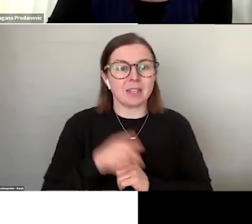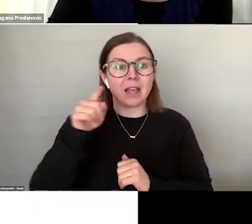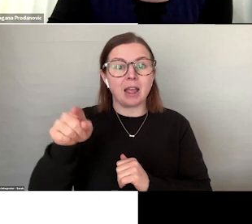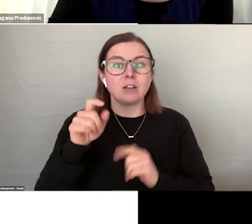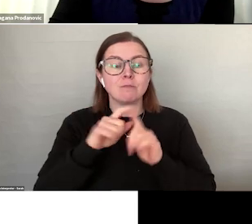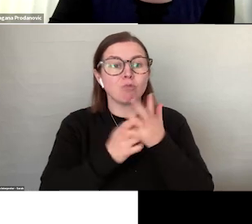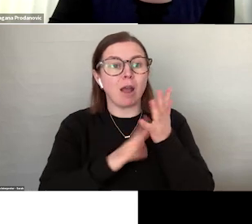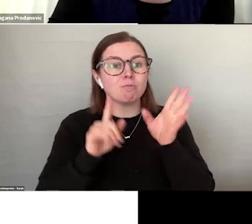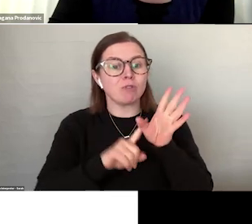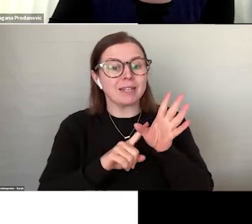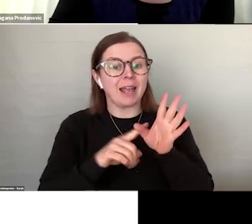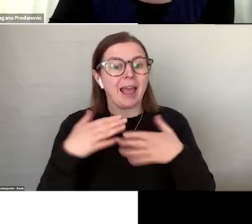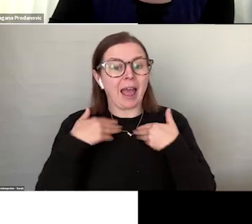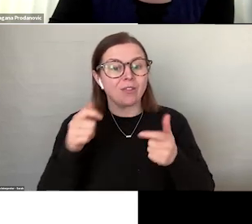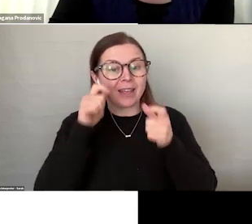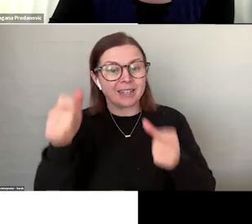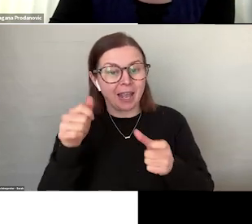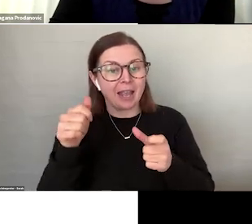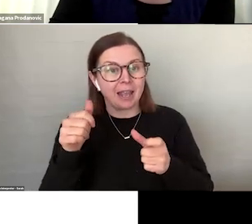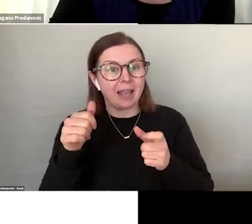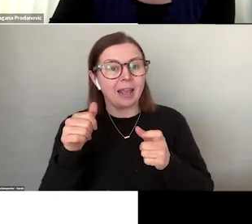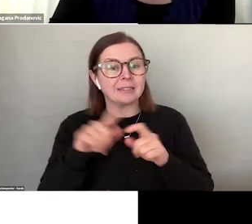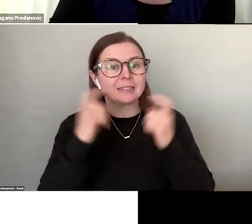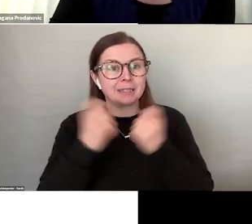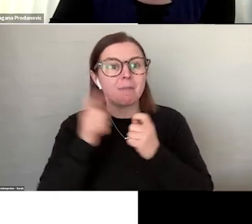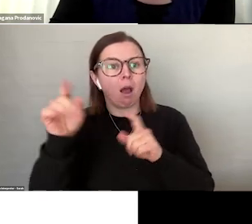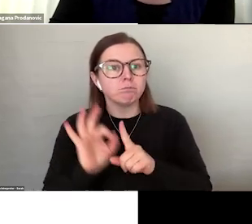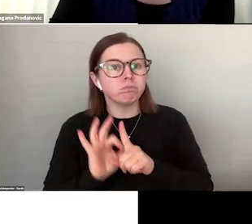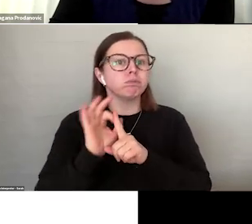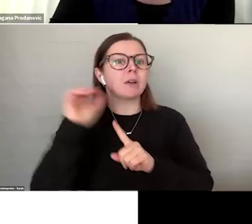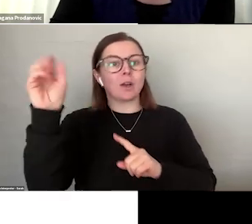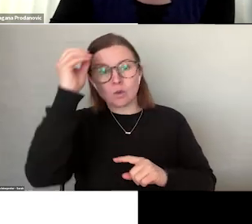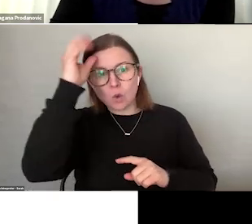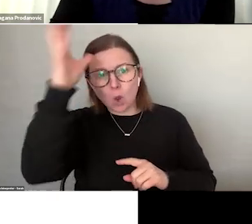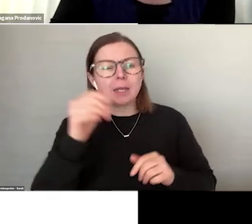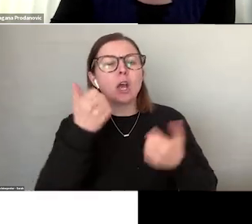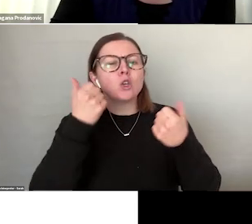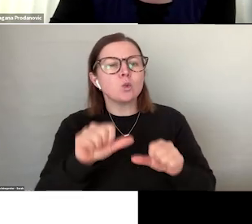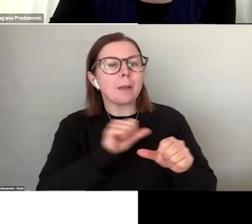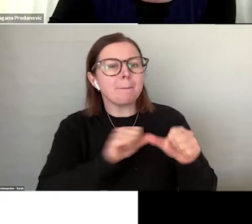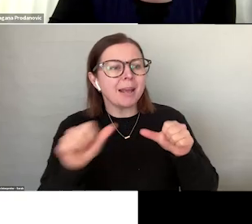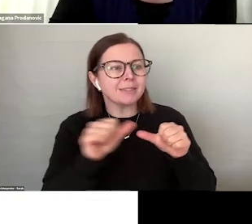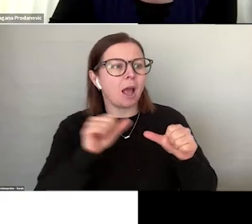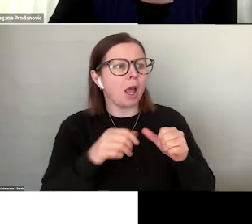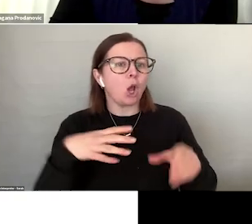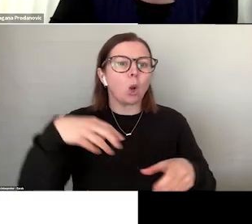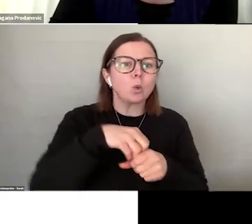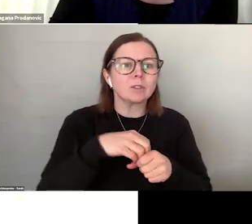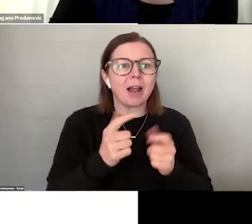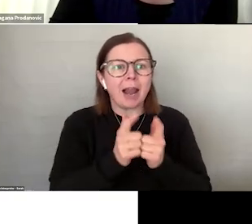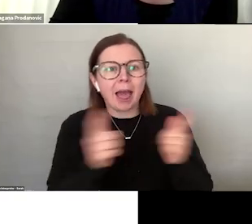teams, they reported increase in their knowledge of using inclusive communication strategies. they